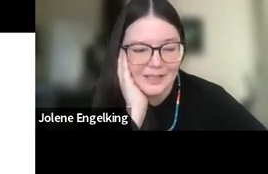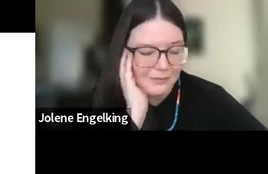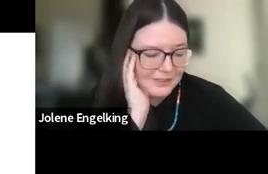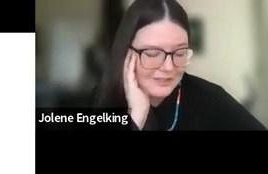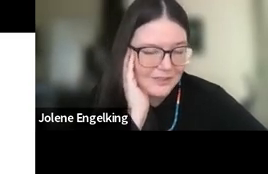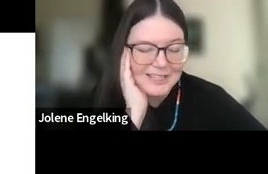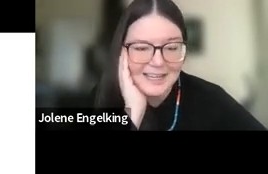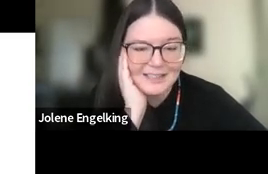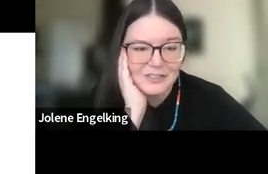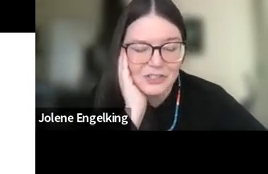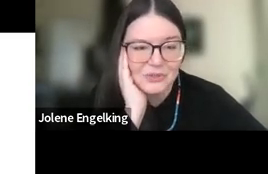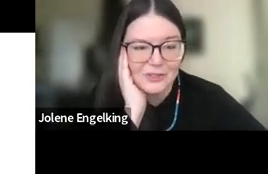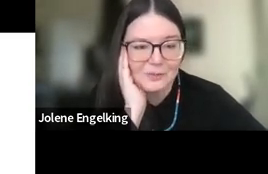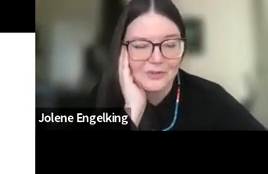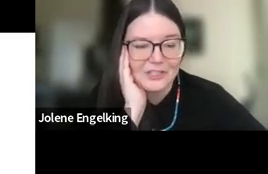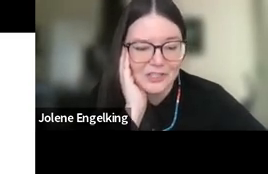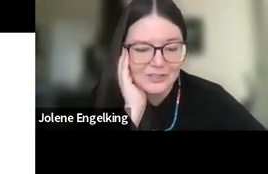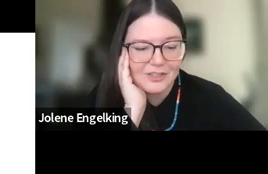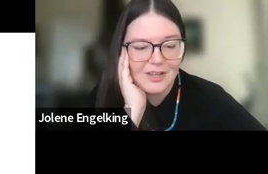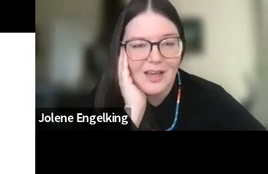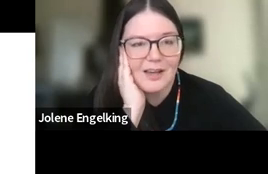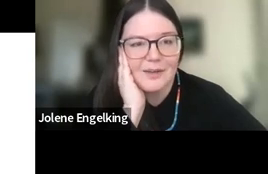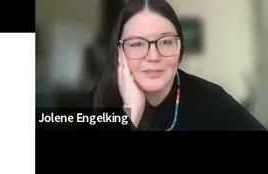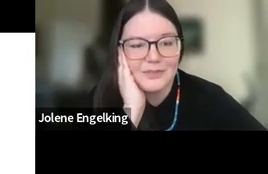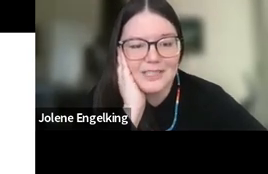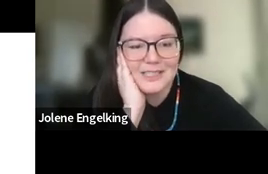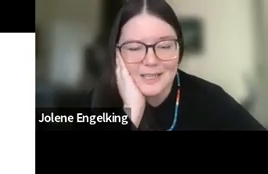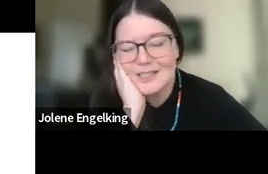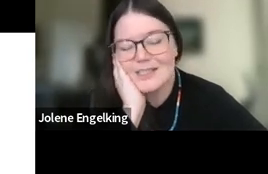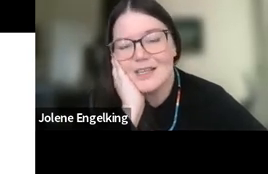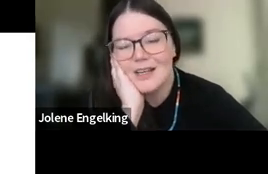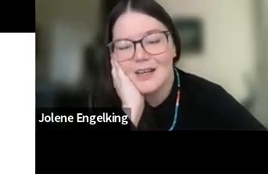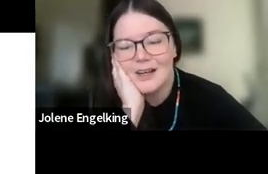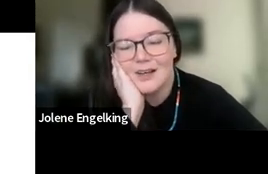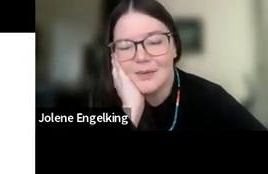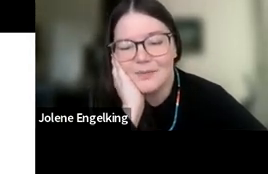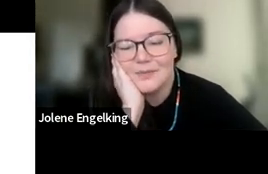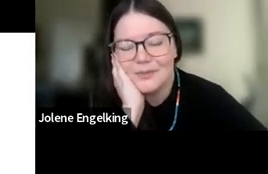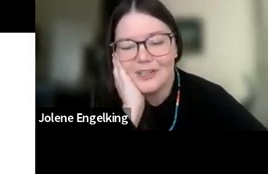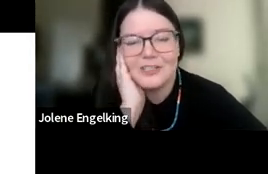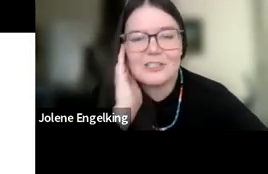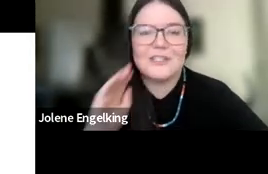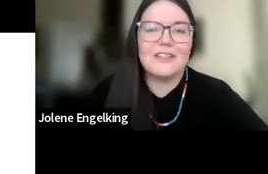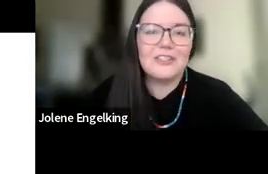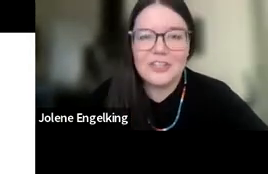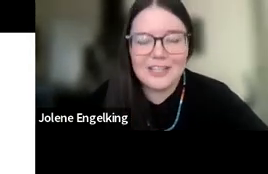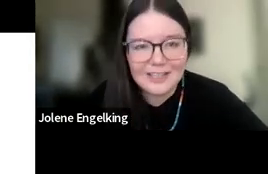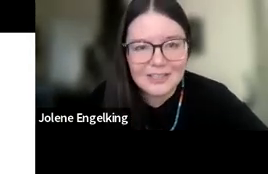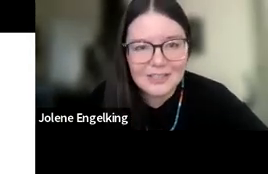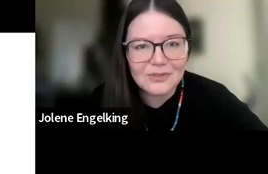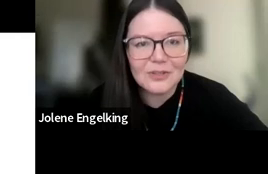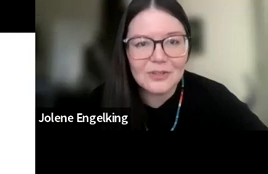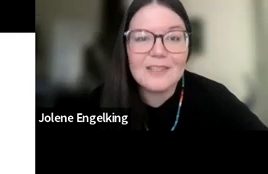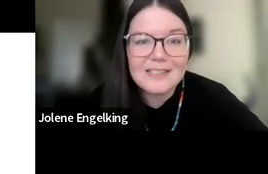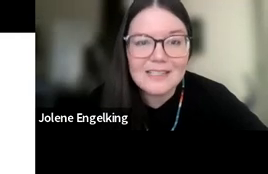ground and really just feel connected to, you know, both each other, to the space. We're going to just be transitioning